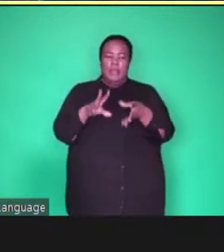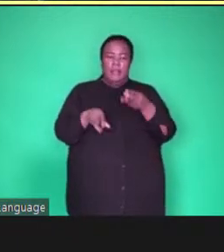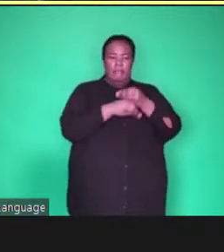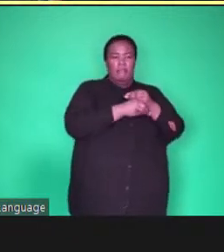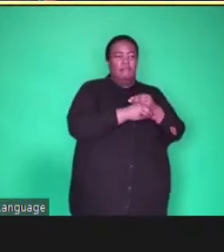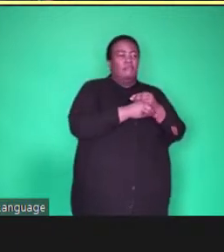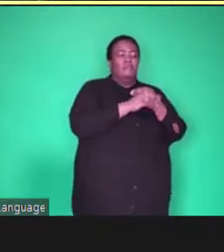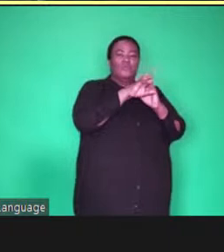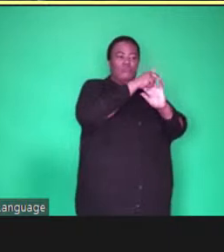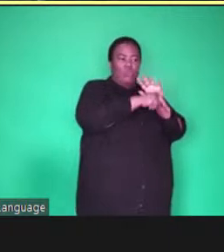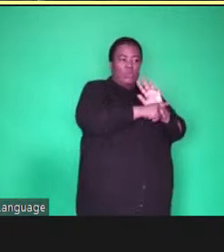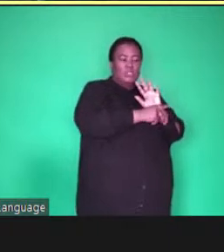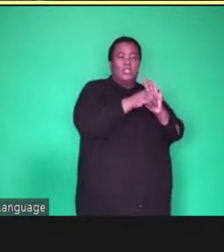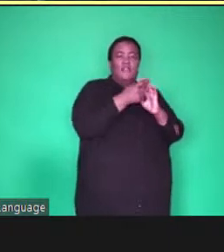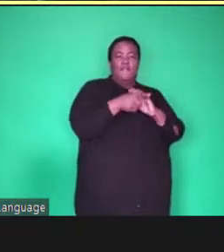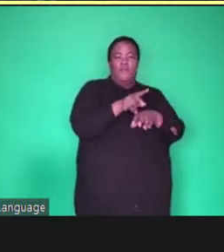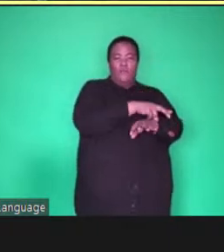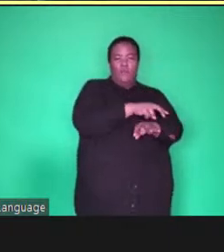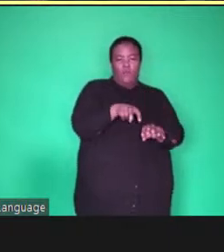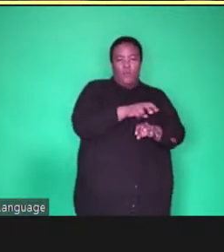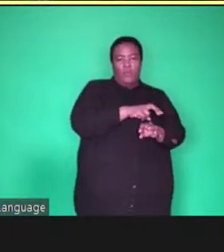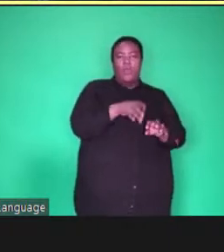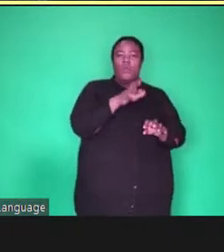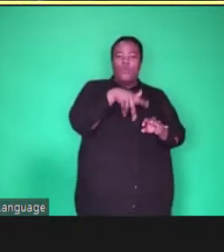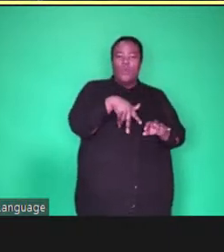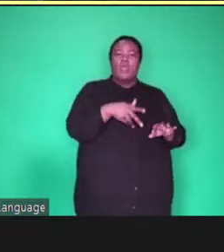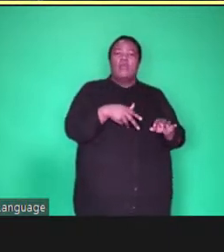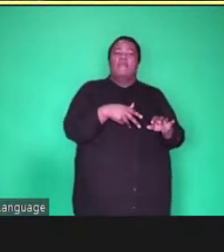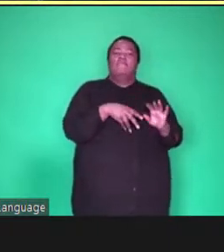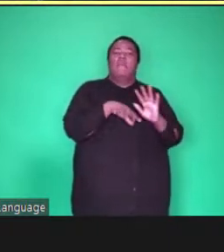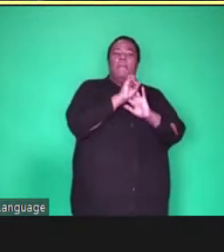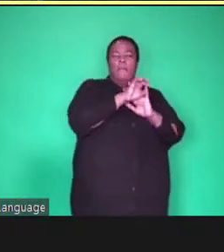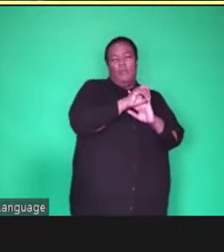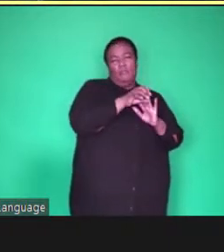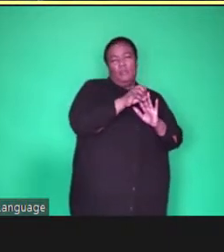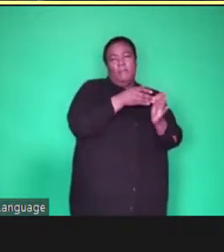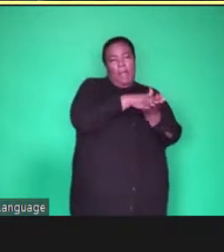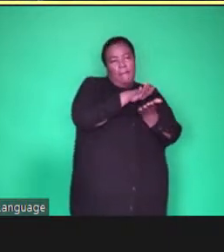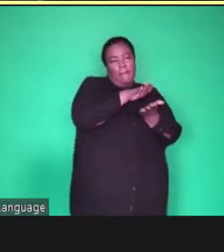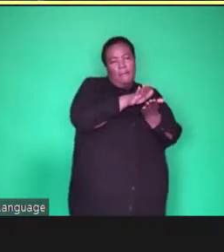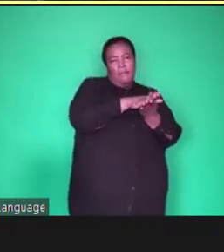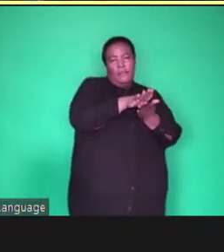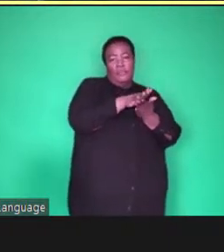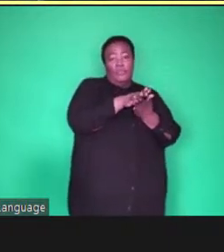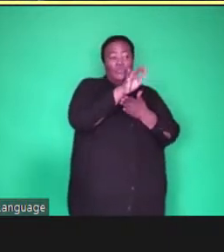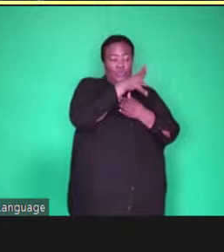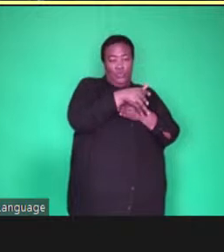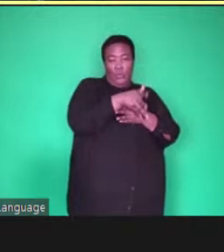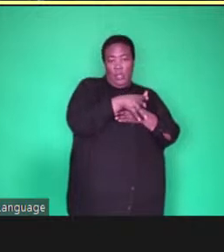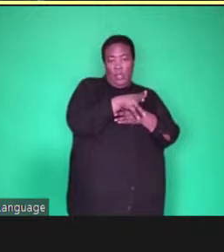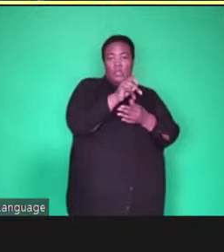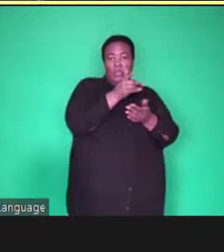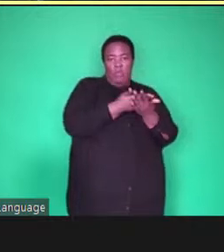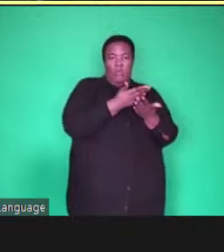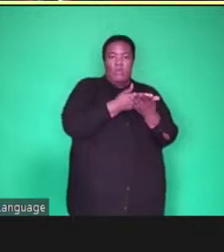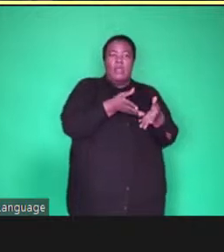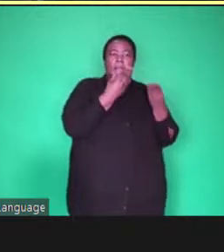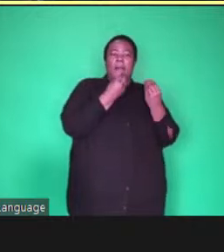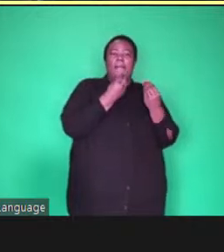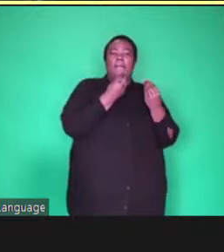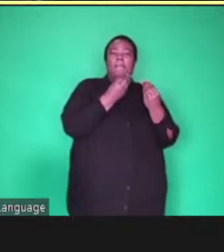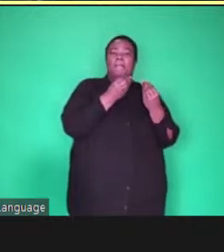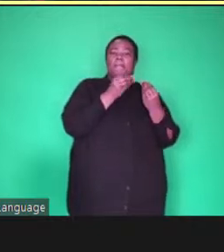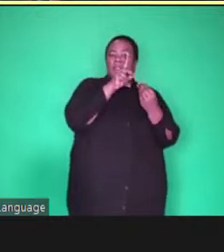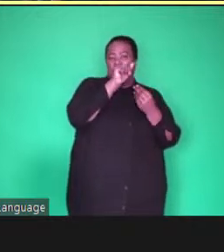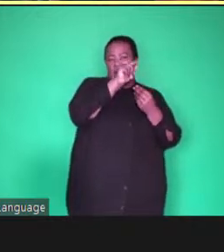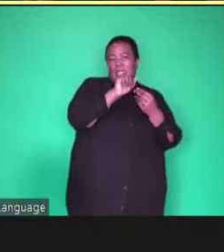on migration. We will publish a revised platform, a new platform that you can find at dataformigration.org.